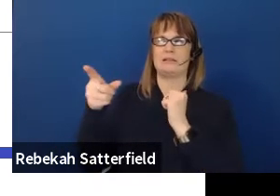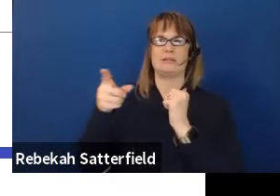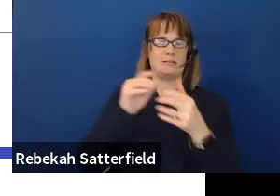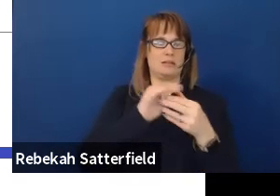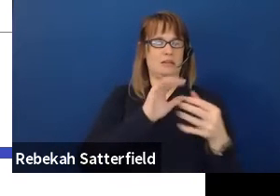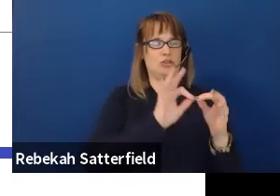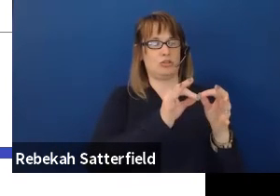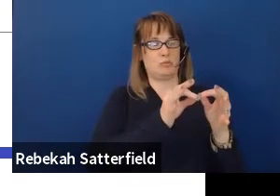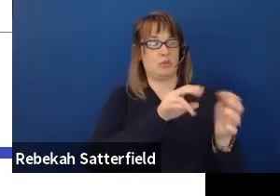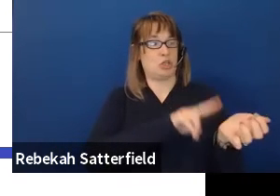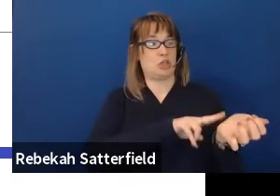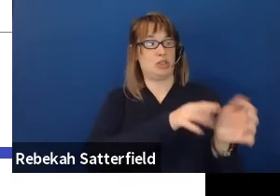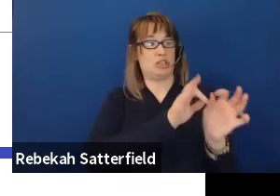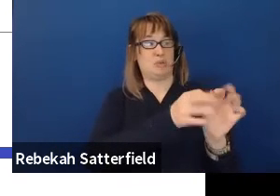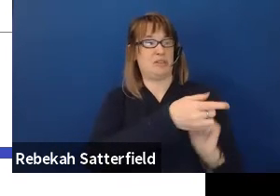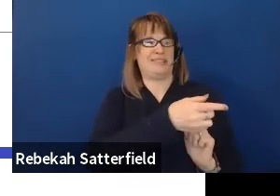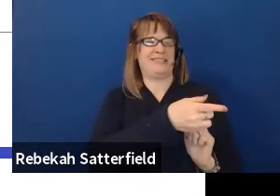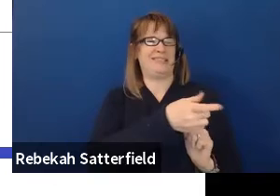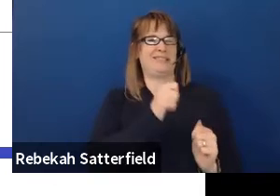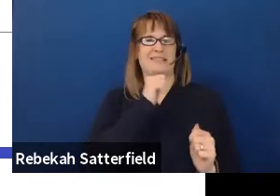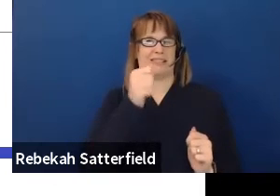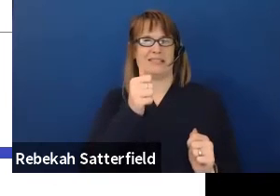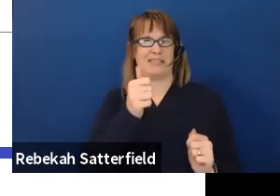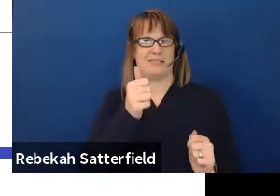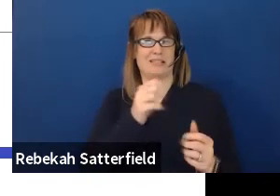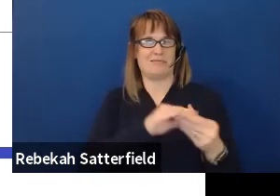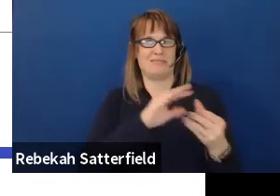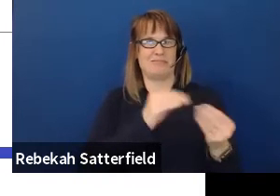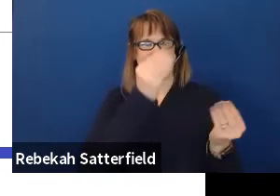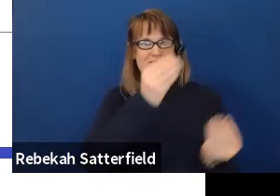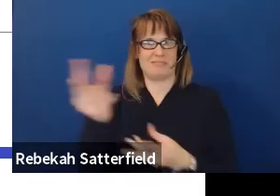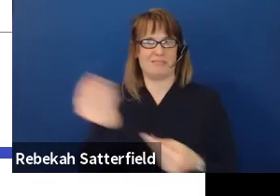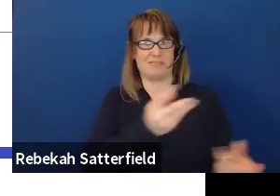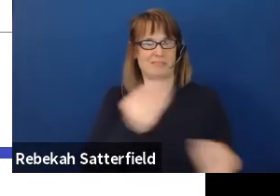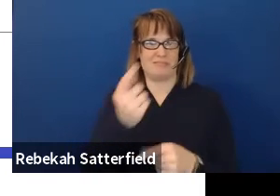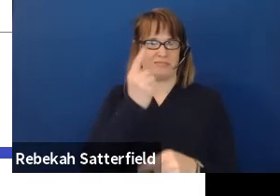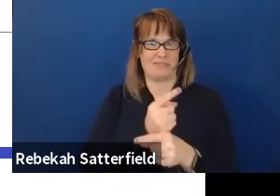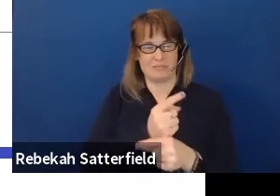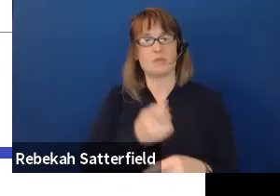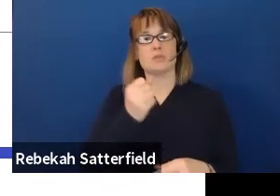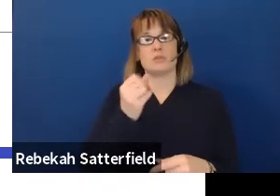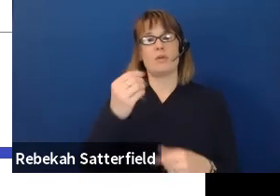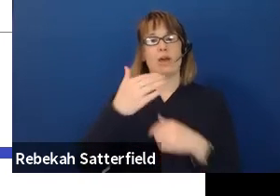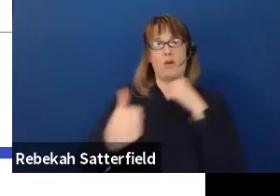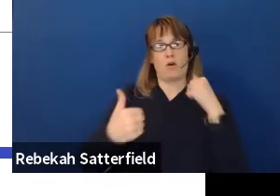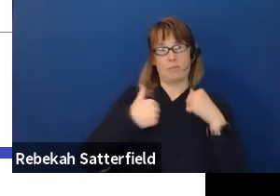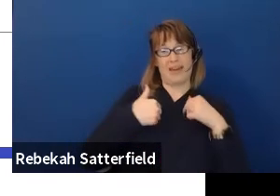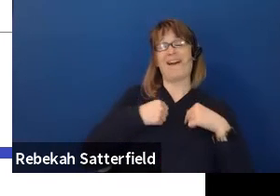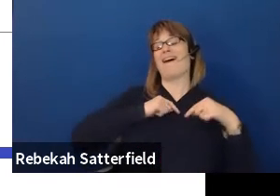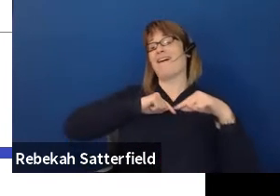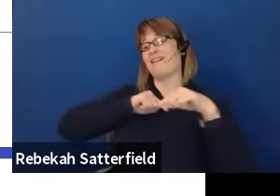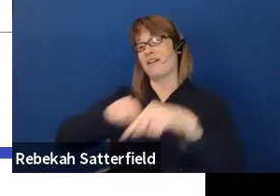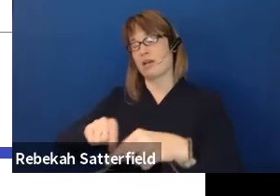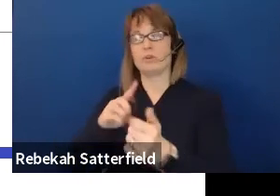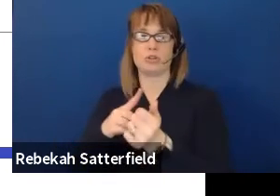conveyed. When I was called, I arrived and the doctor had to talk to the parents one more time. He